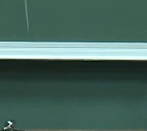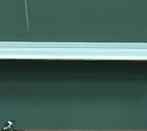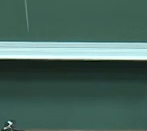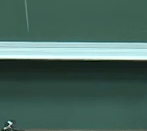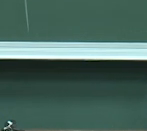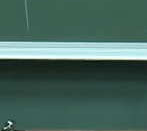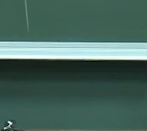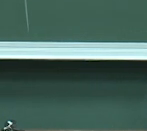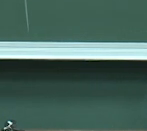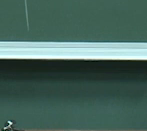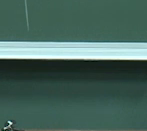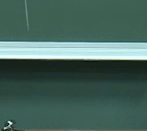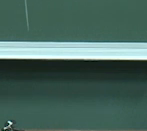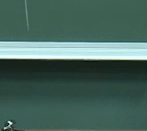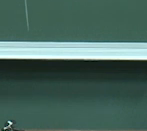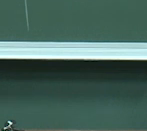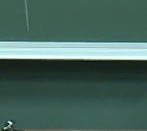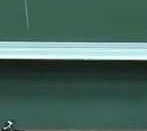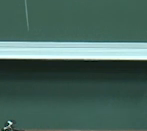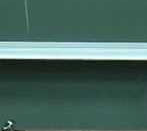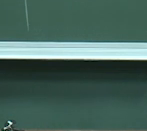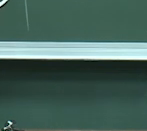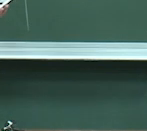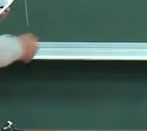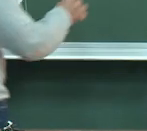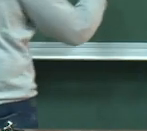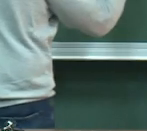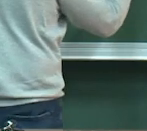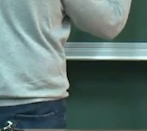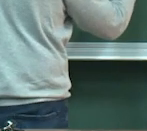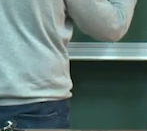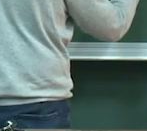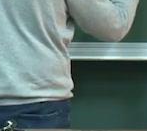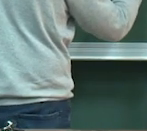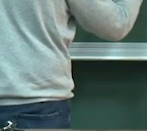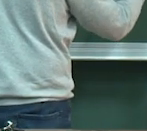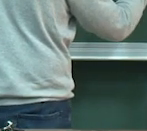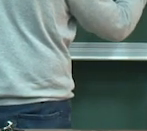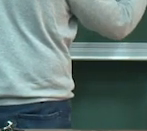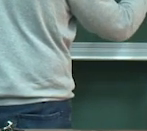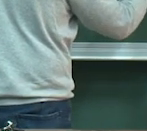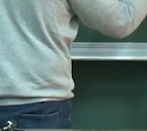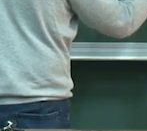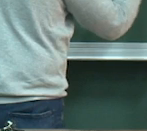9,500 plus 24,400, 36,600 gives us 70,500.